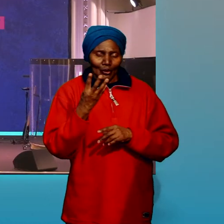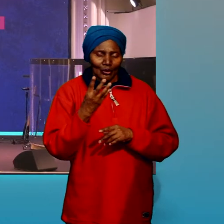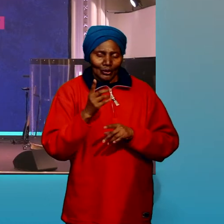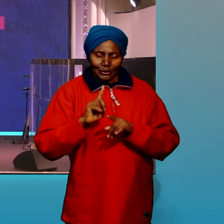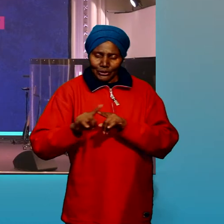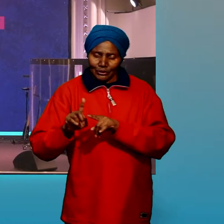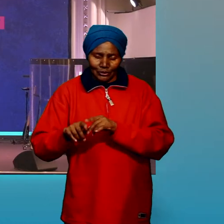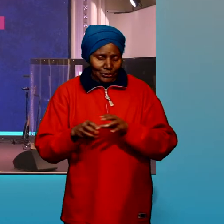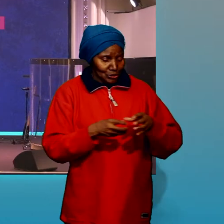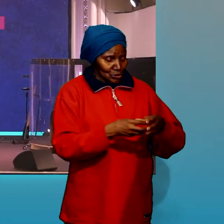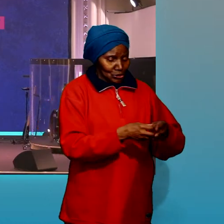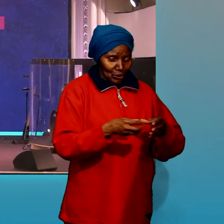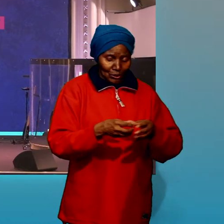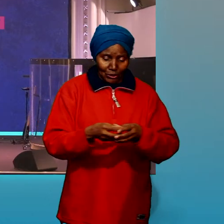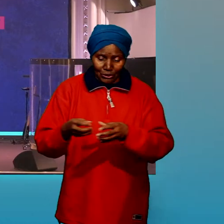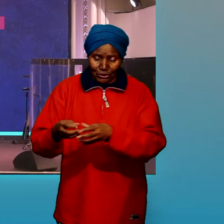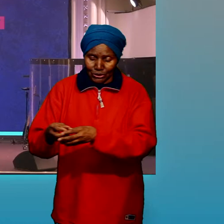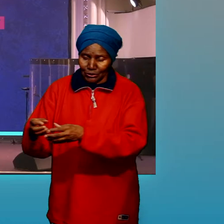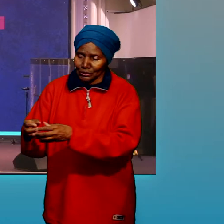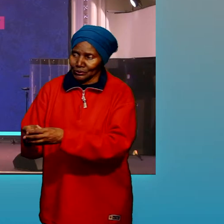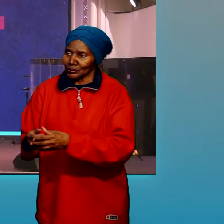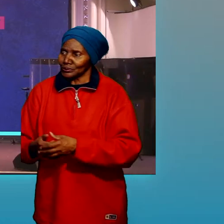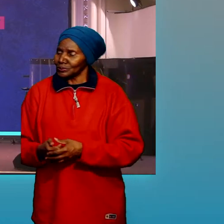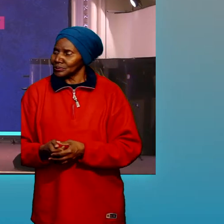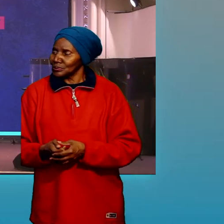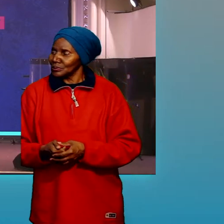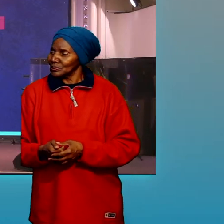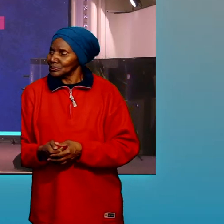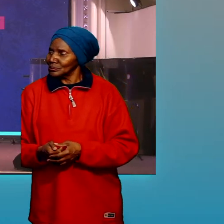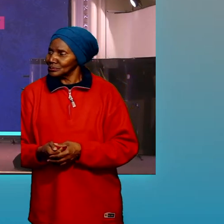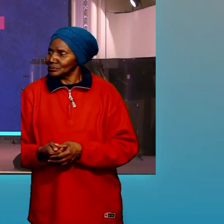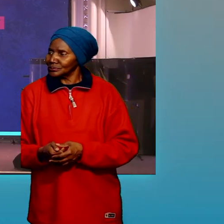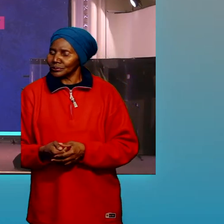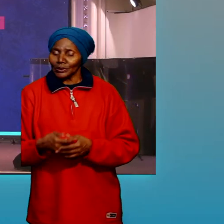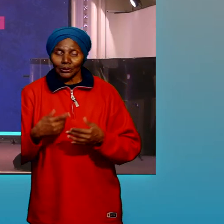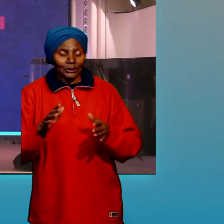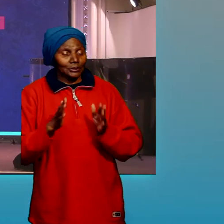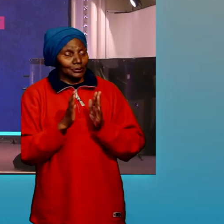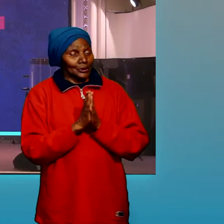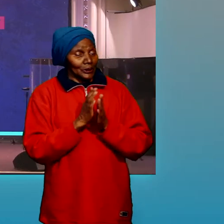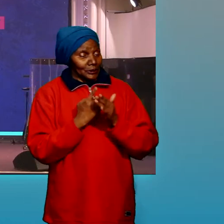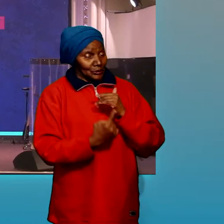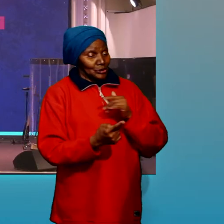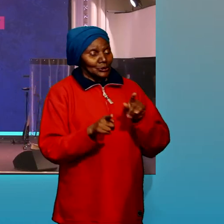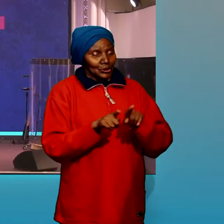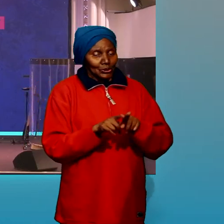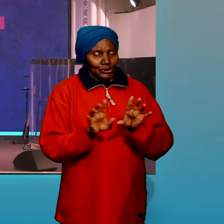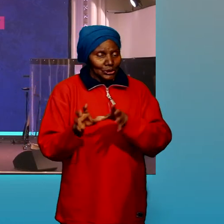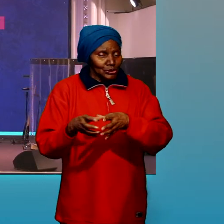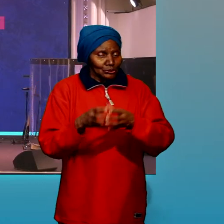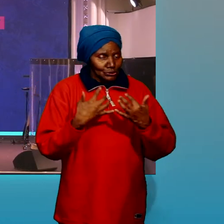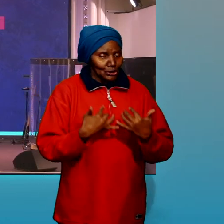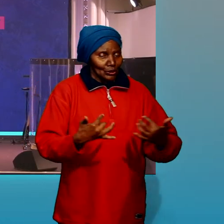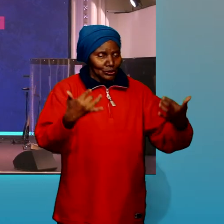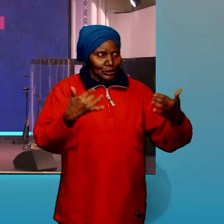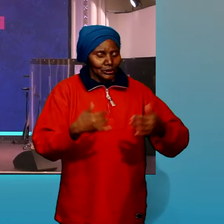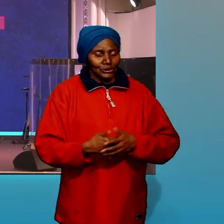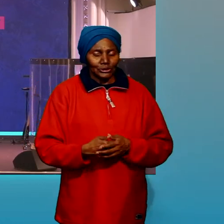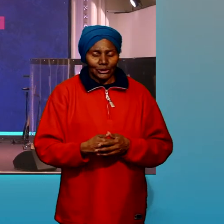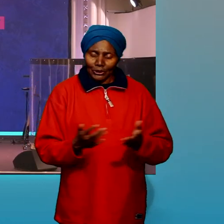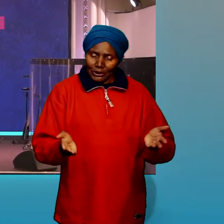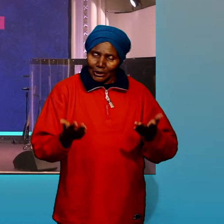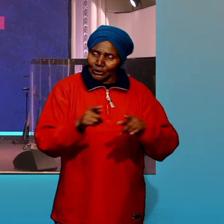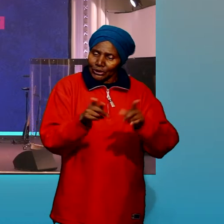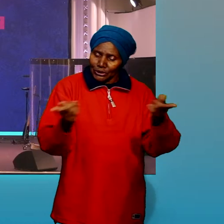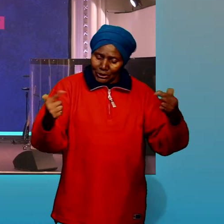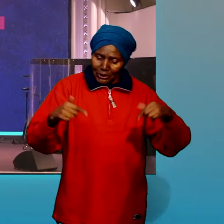into the states of our hearts, not just individually, but as a congregation. And we just want to encourage you to attend this Wednesday's prayer